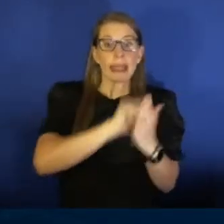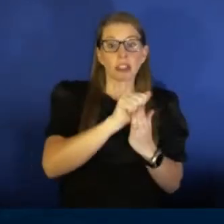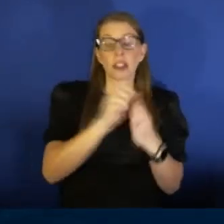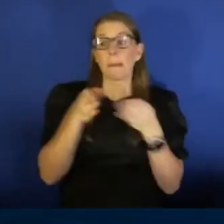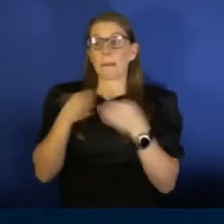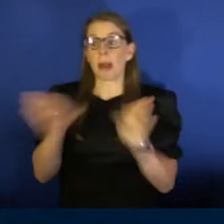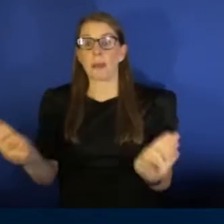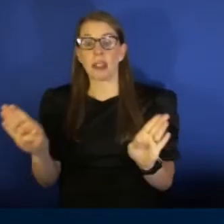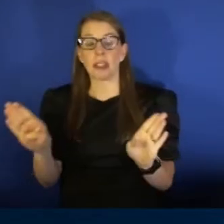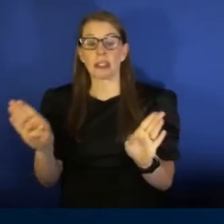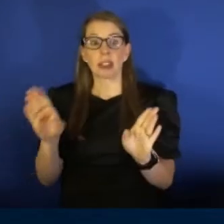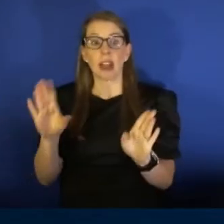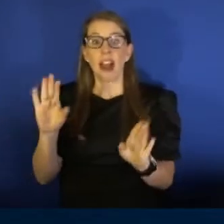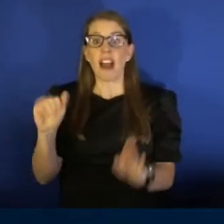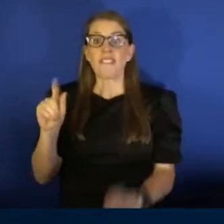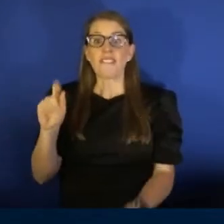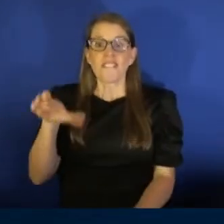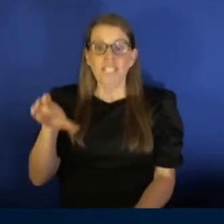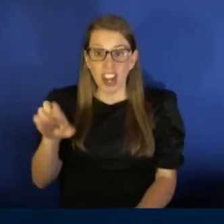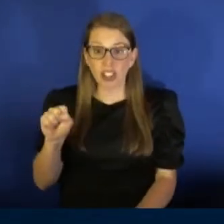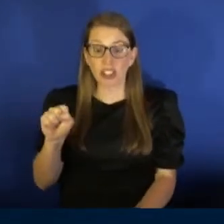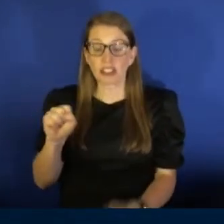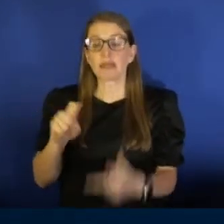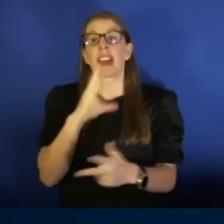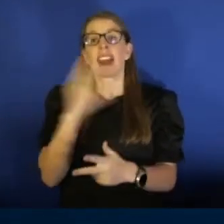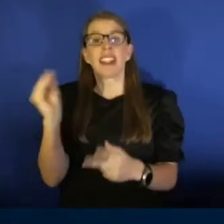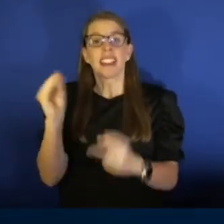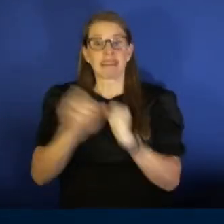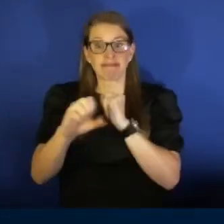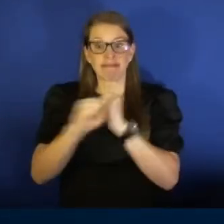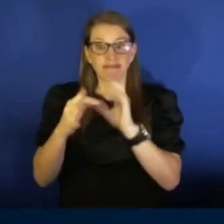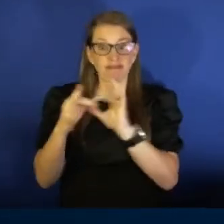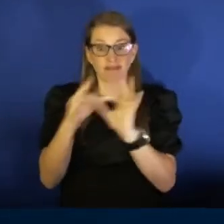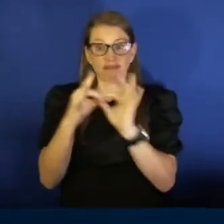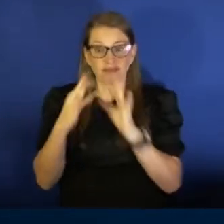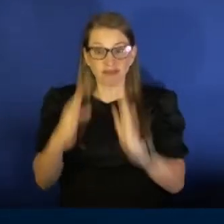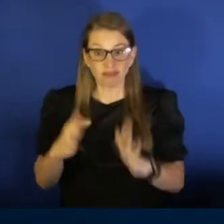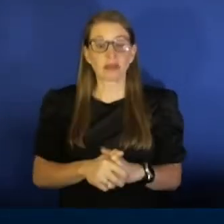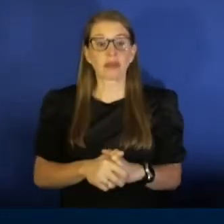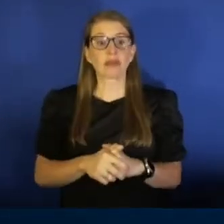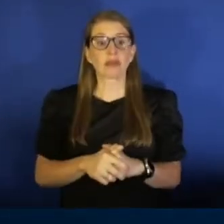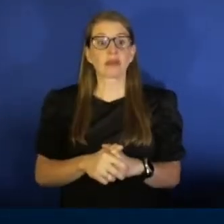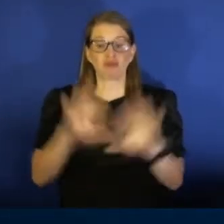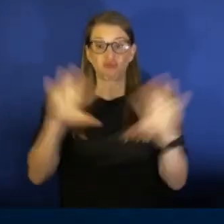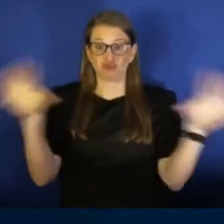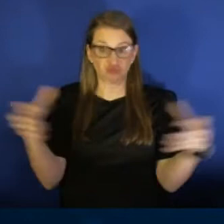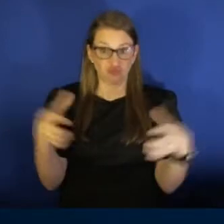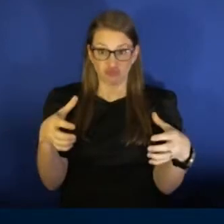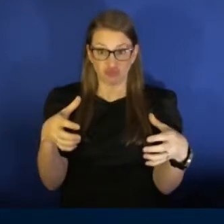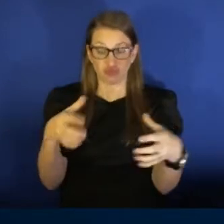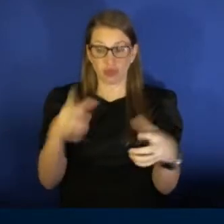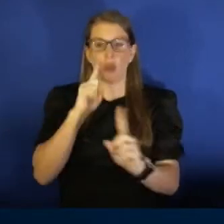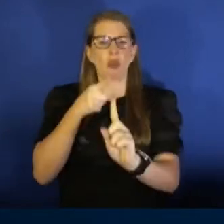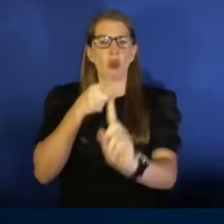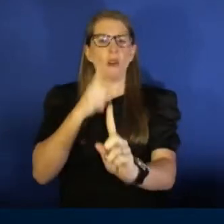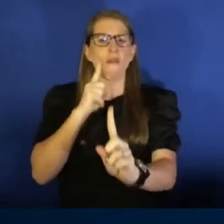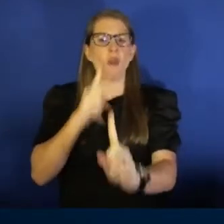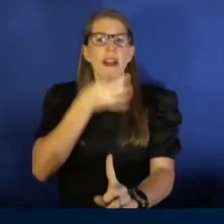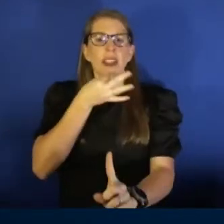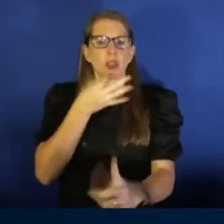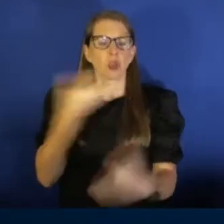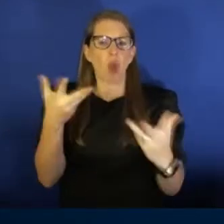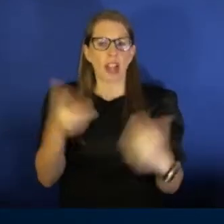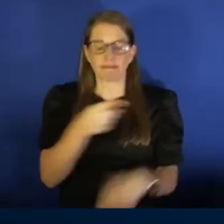together for this annual event, as they do. What is the overall goal for these experts, and how important are